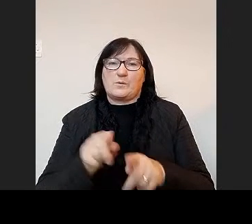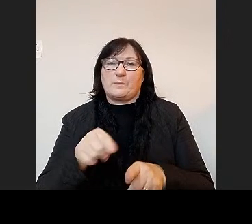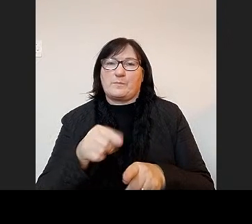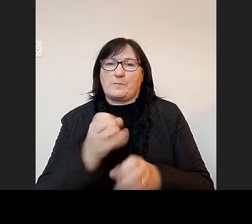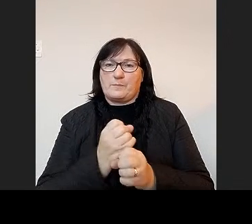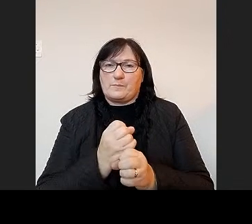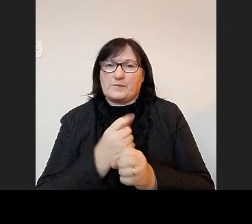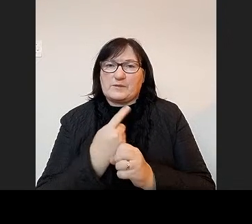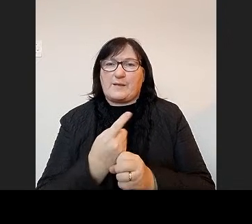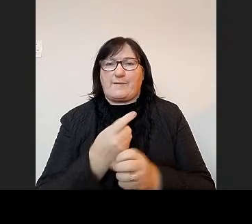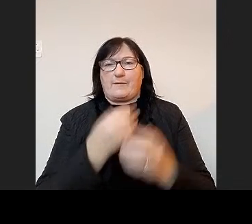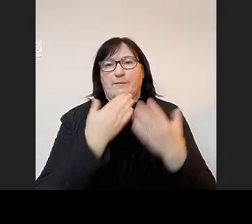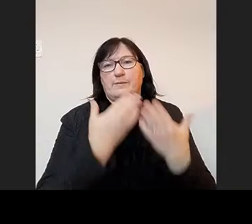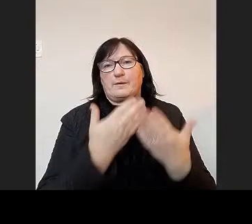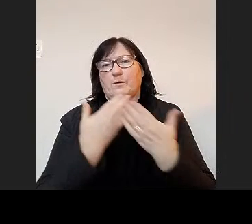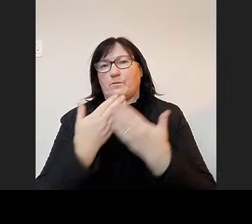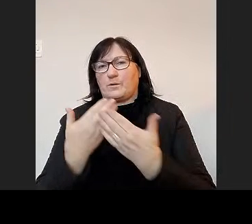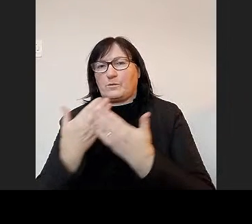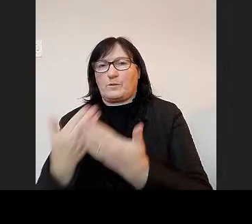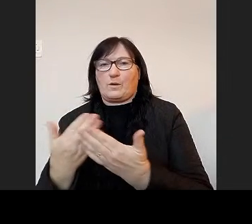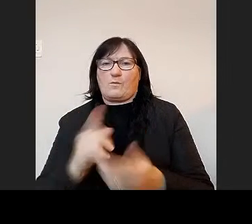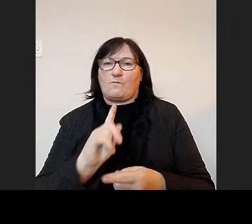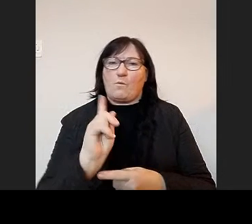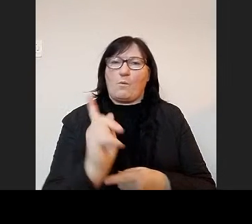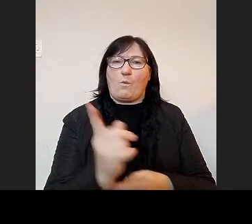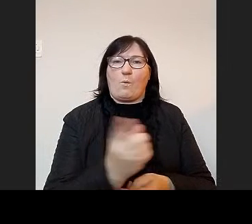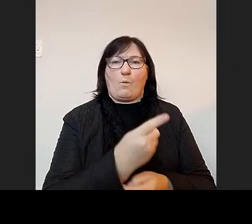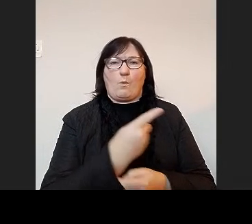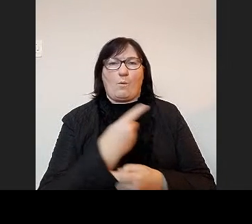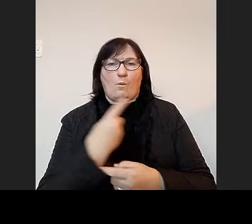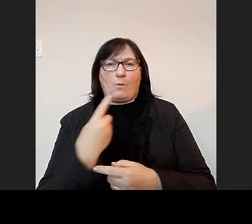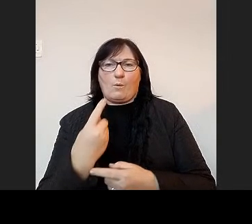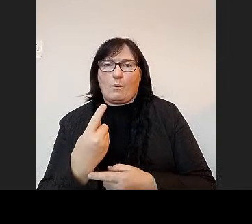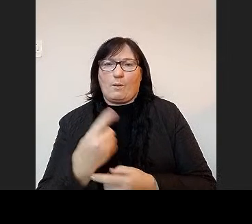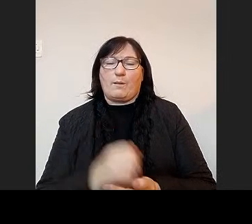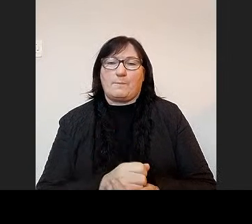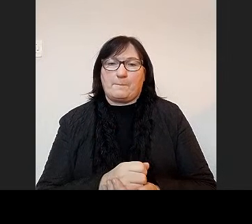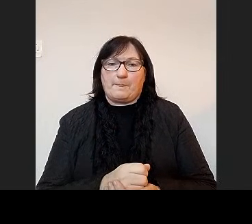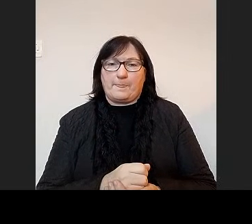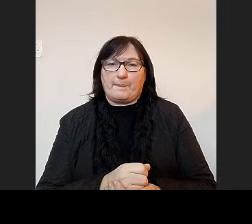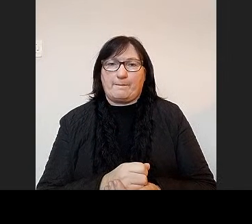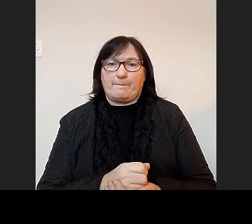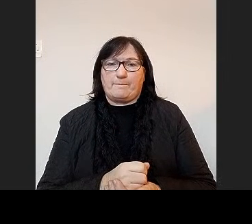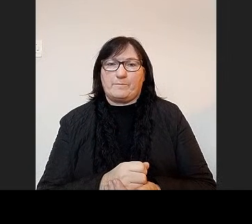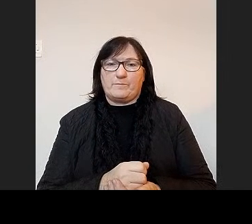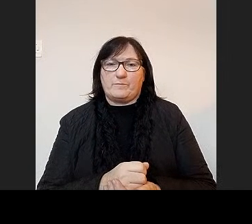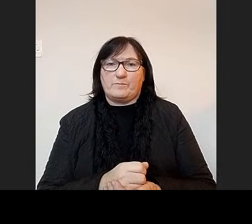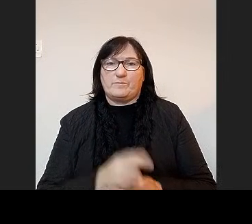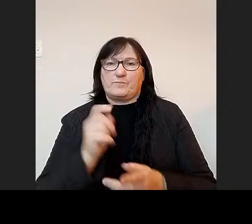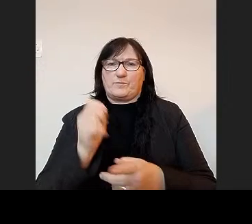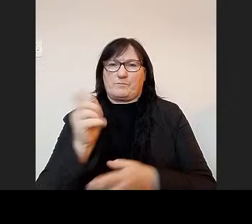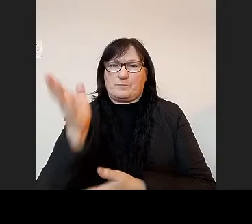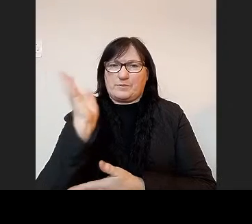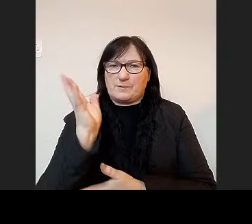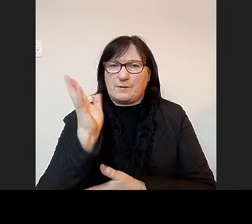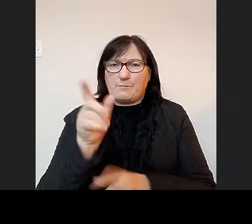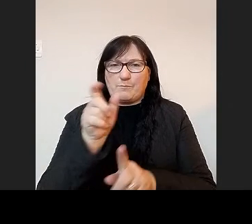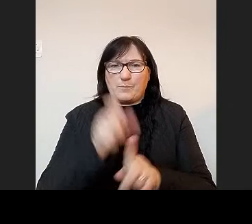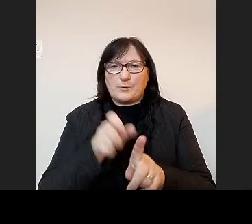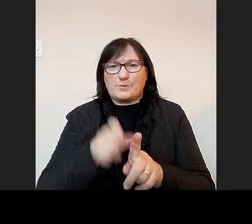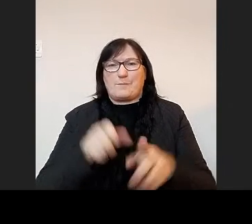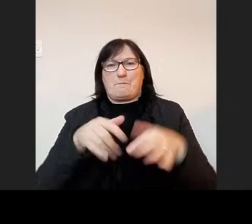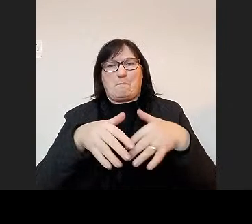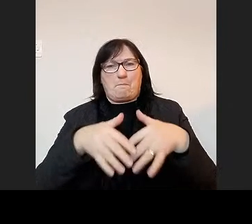the keynote address speaker, by our head, our presenters, the panelists, the